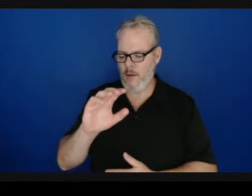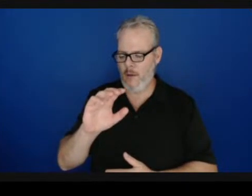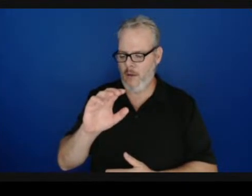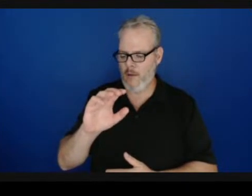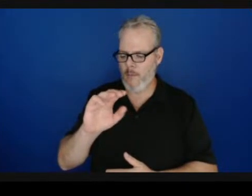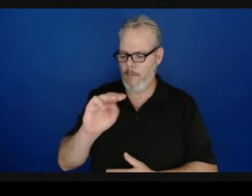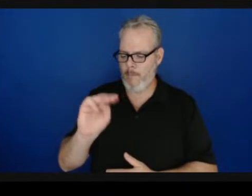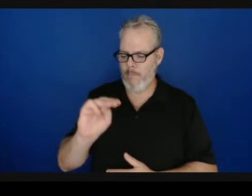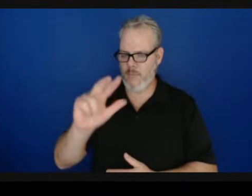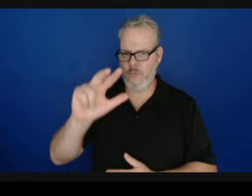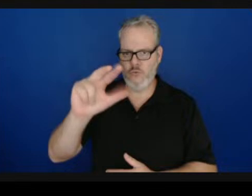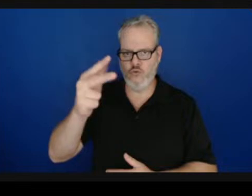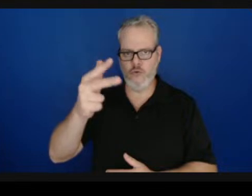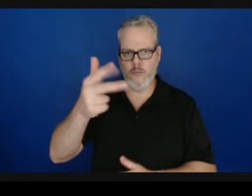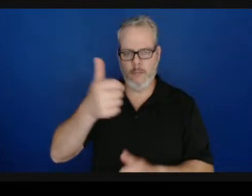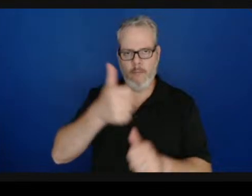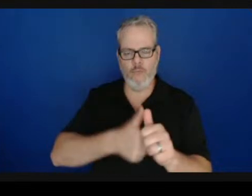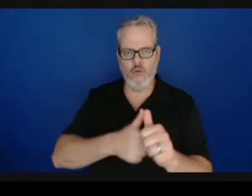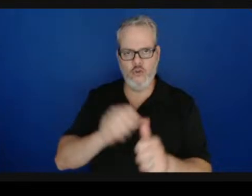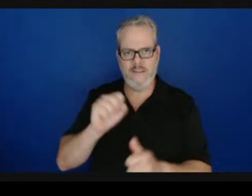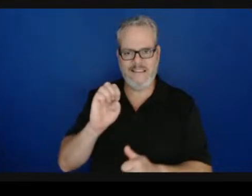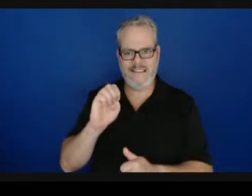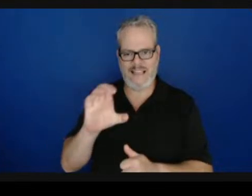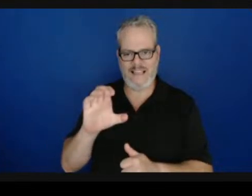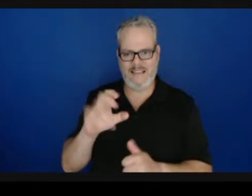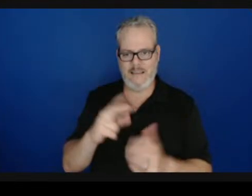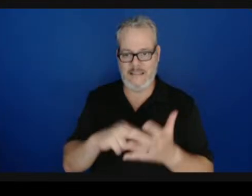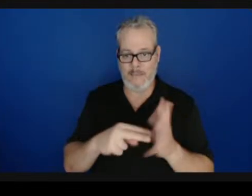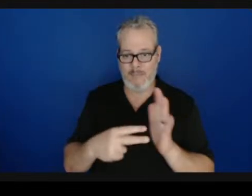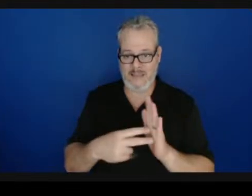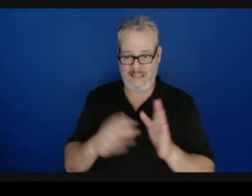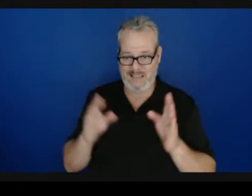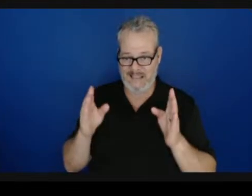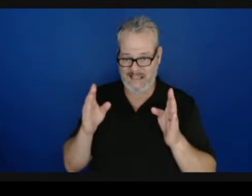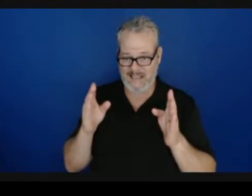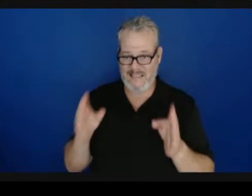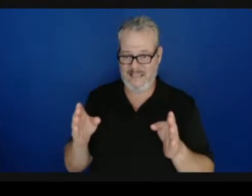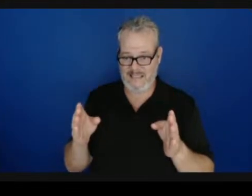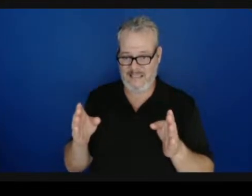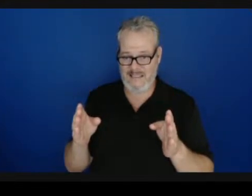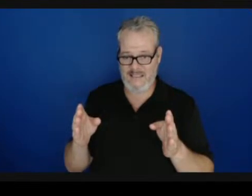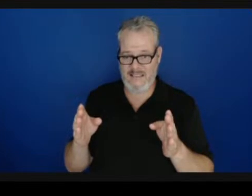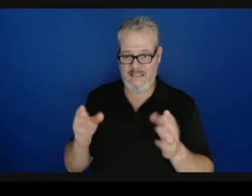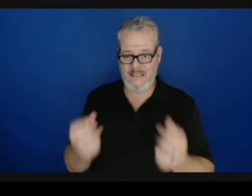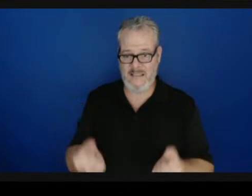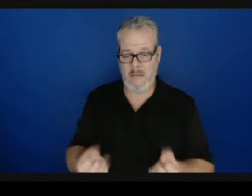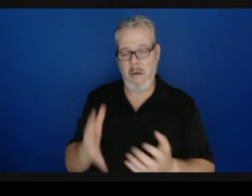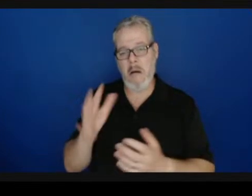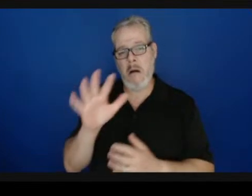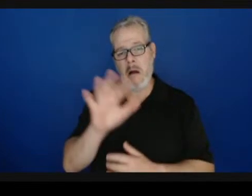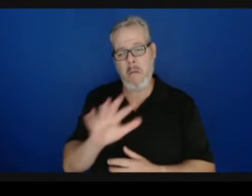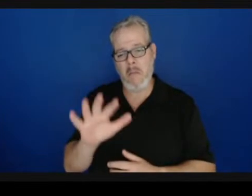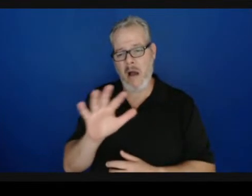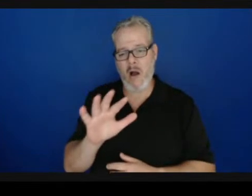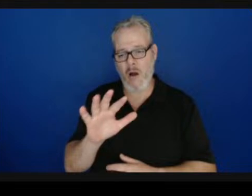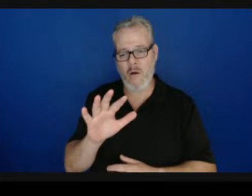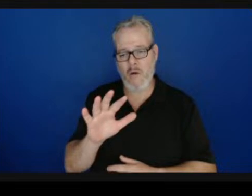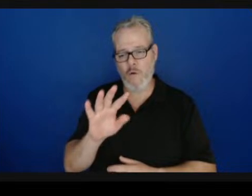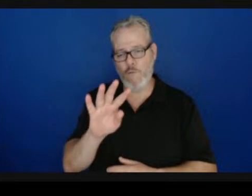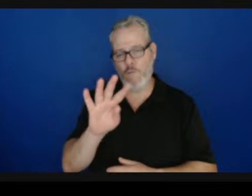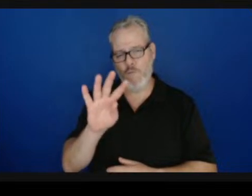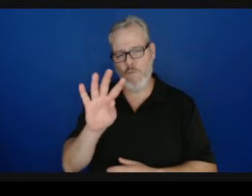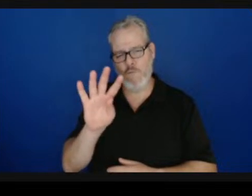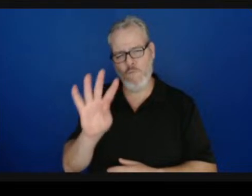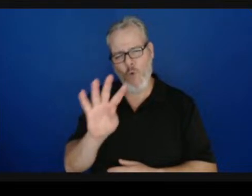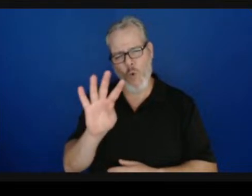second. So for reference, the long-term supply rate is about 4, we believe, somewhere in there, maybe